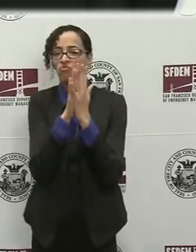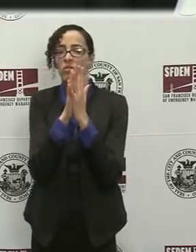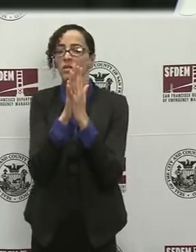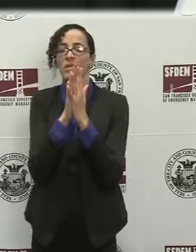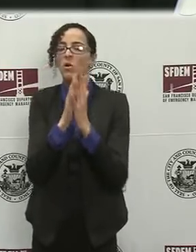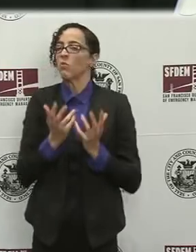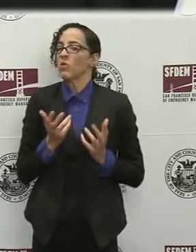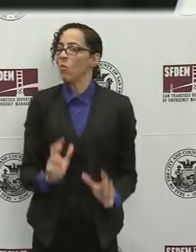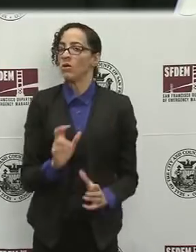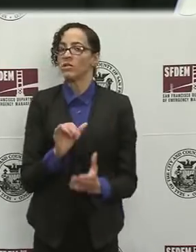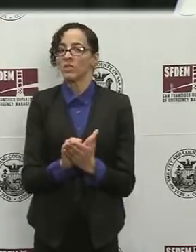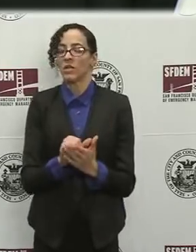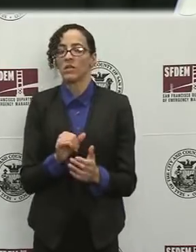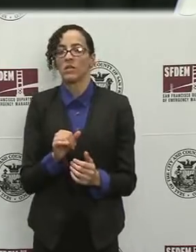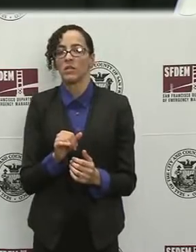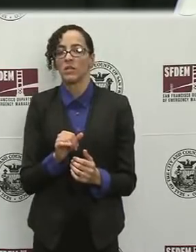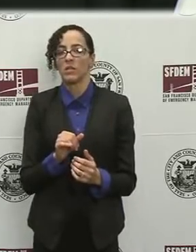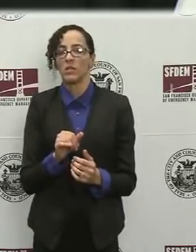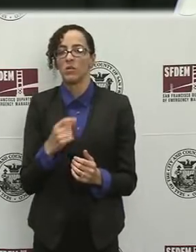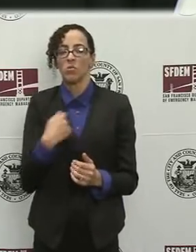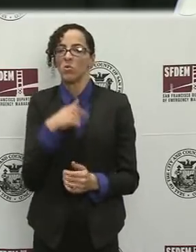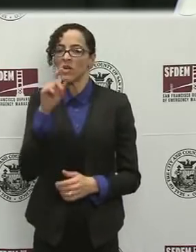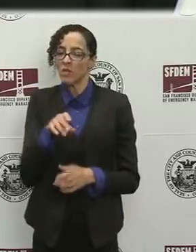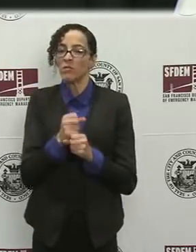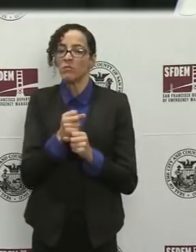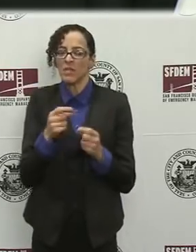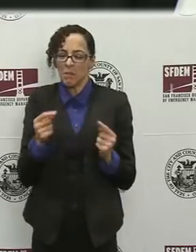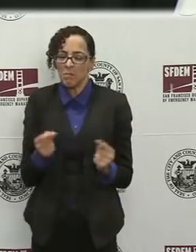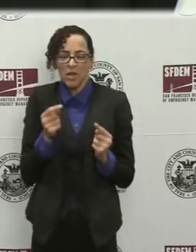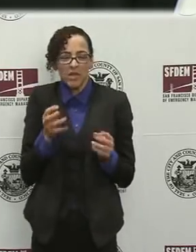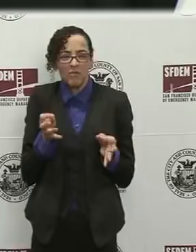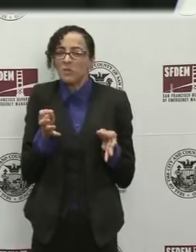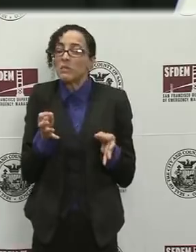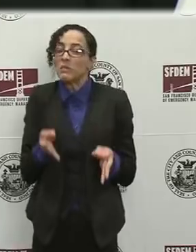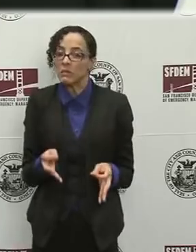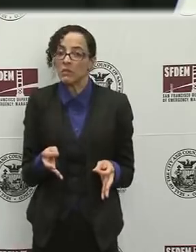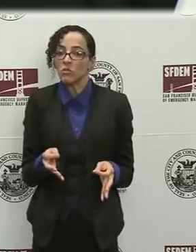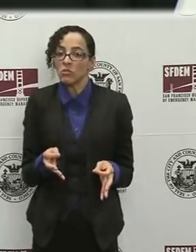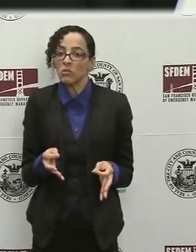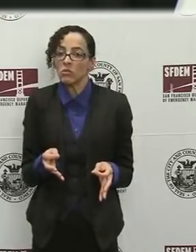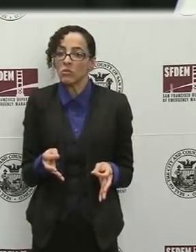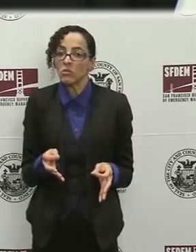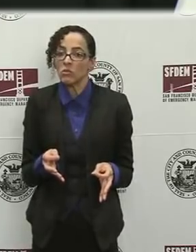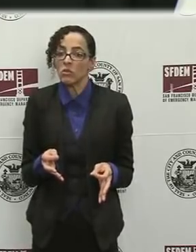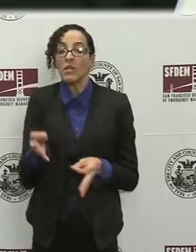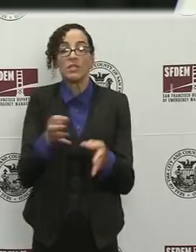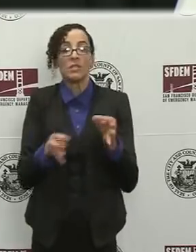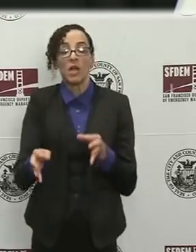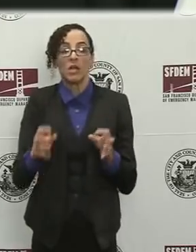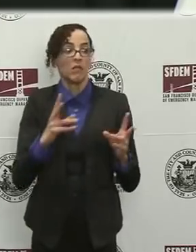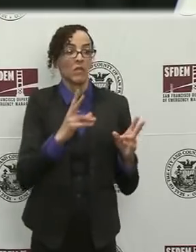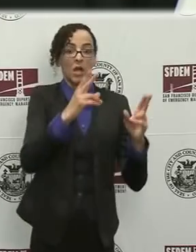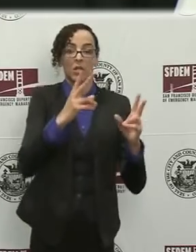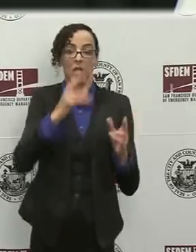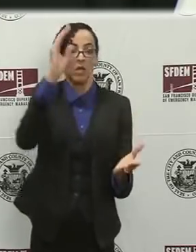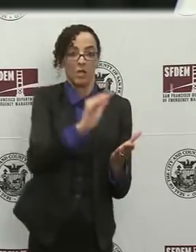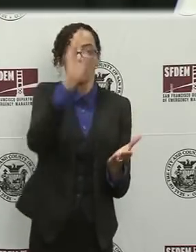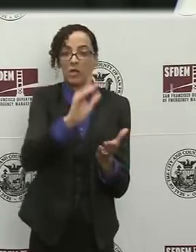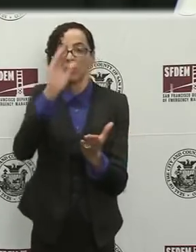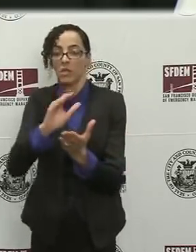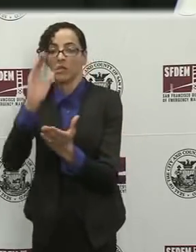painful choice to, instead of doing across-the-board service cuts, to streamline our service into